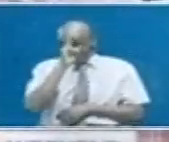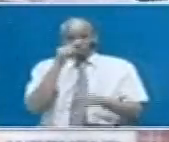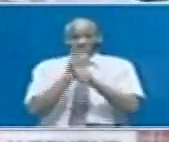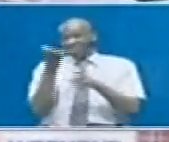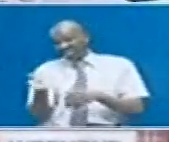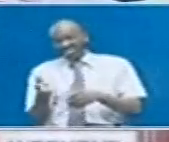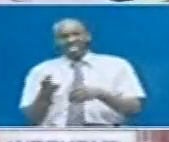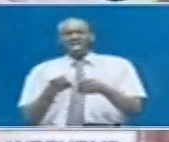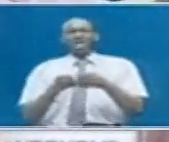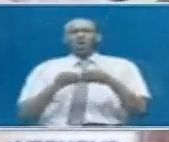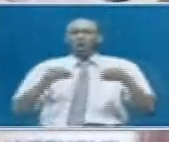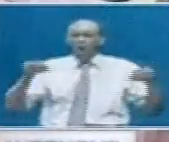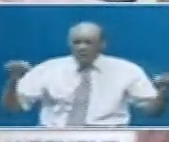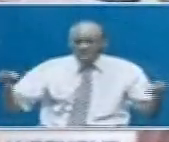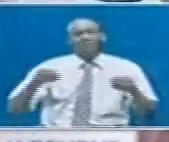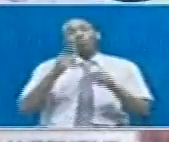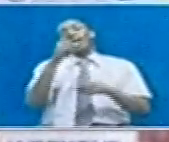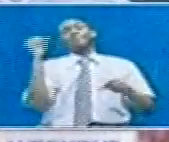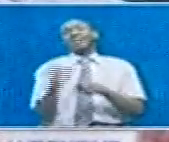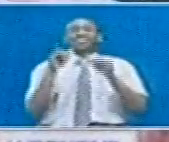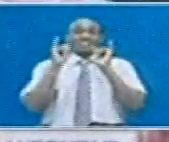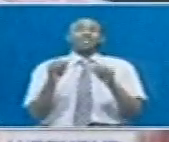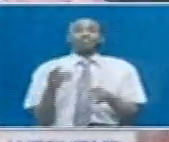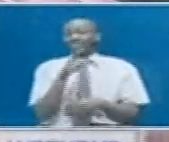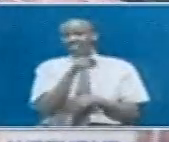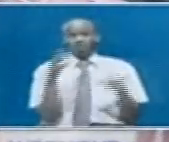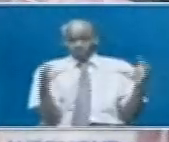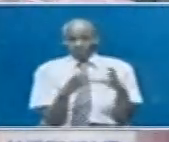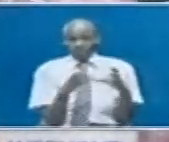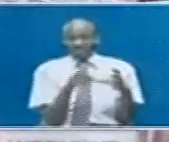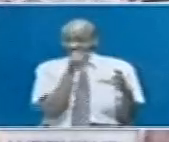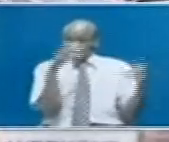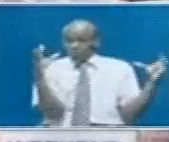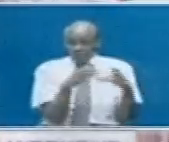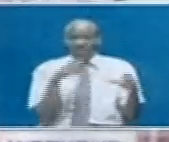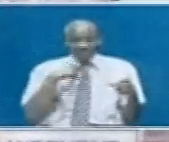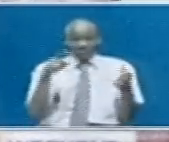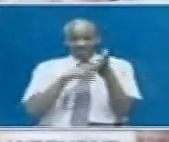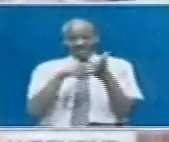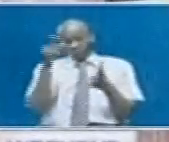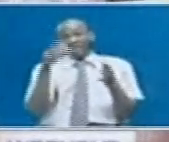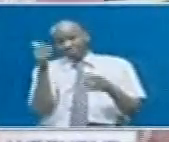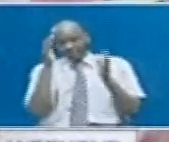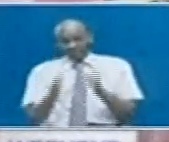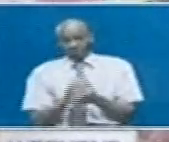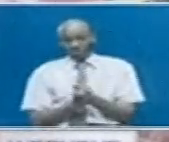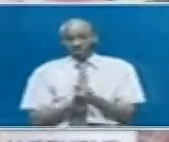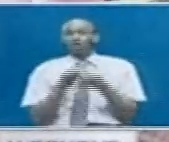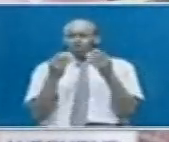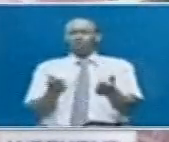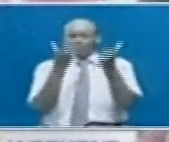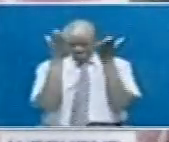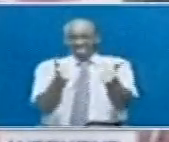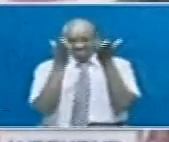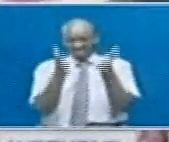hivi mara hiyo unakalishwa huko mwezi mzima bila kushughulikiwa. Lakini wa sungu sungu kama umekozana na mtu, solution